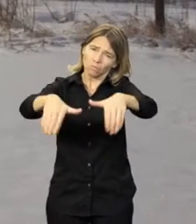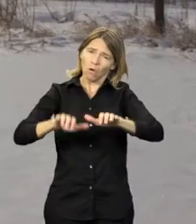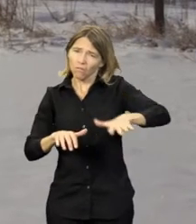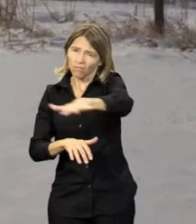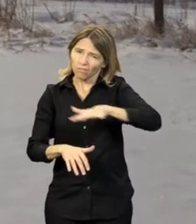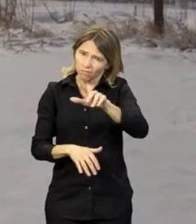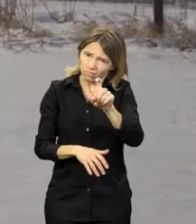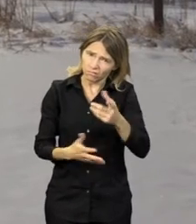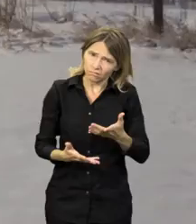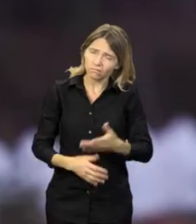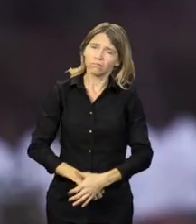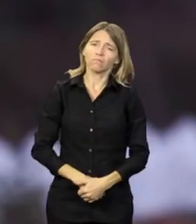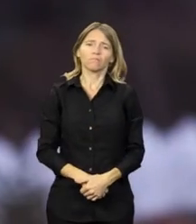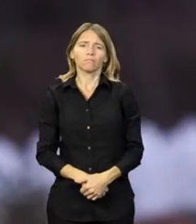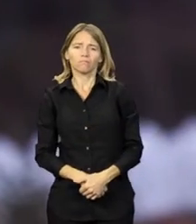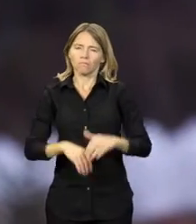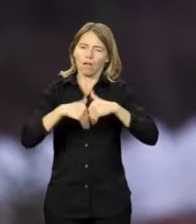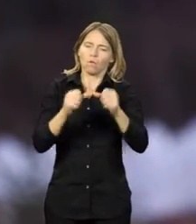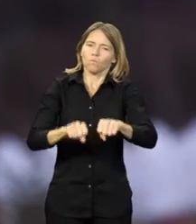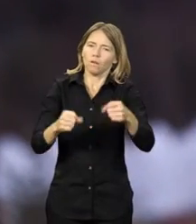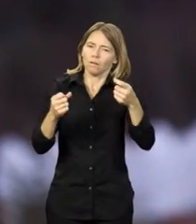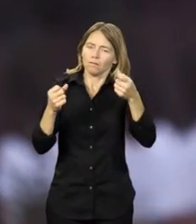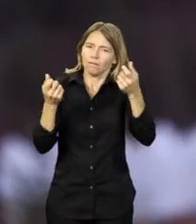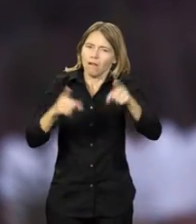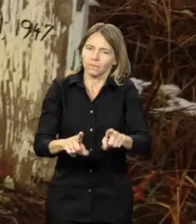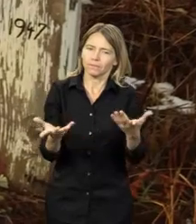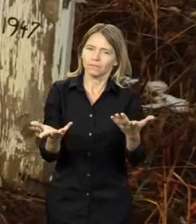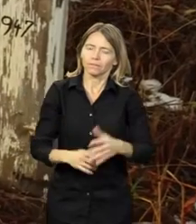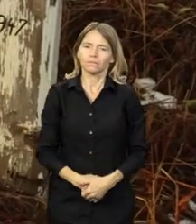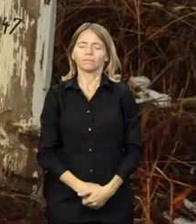deaths. Did your school have a graveyard?